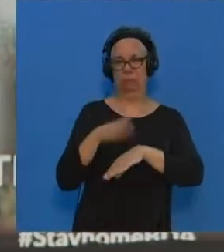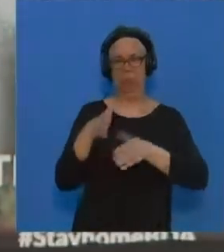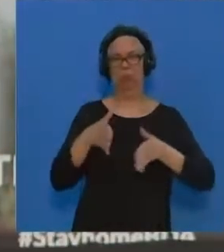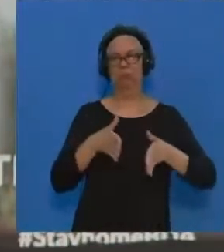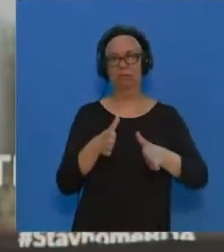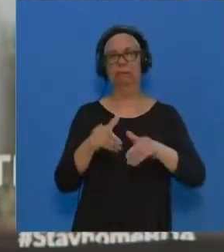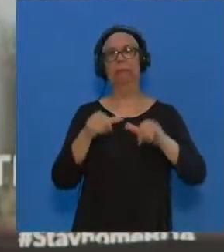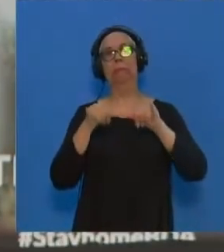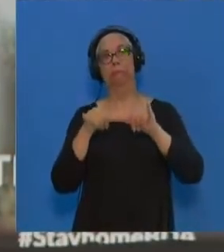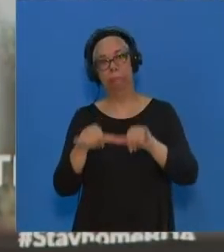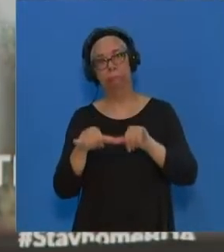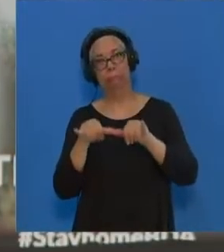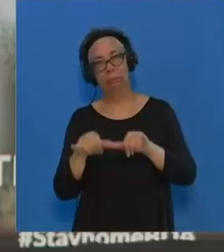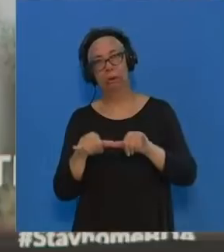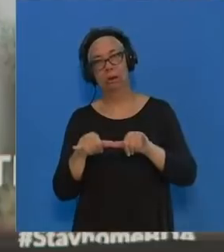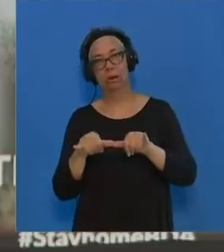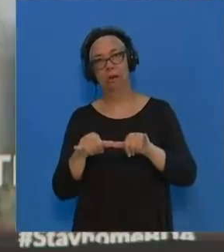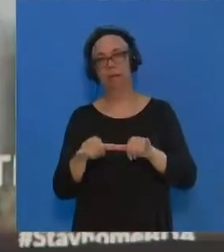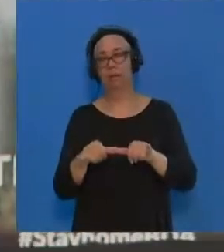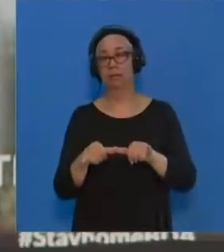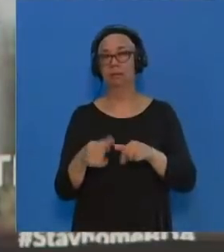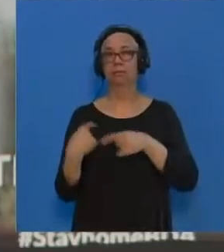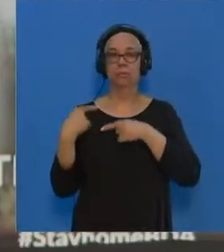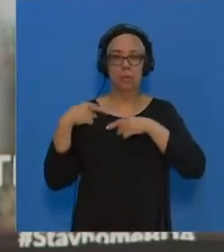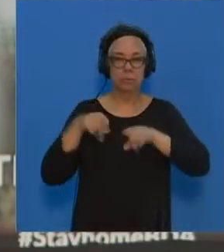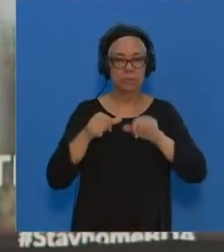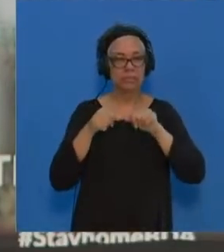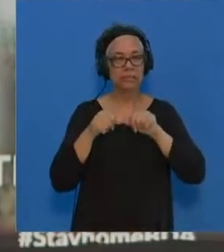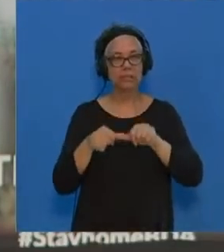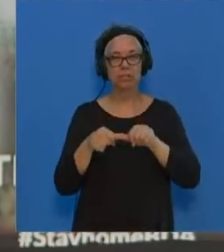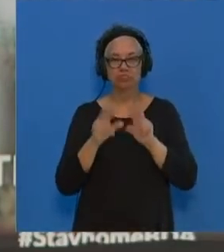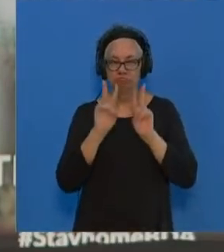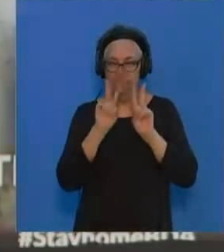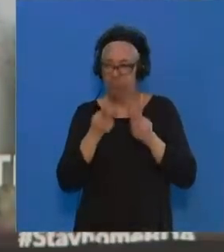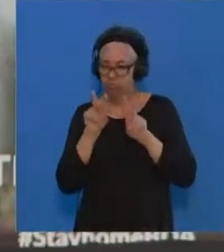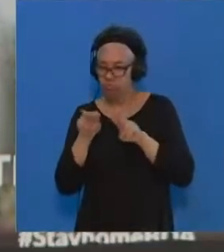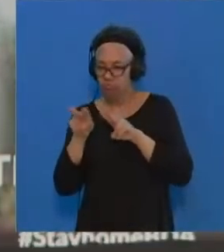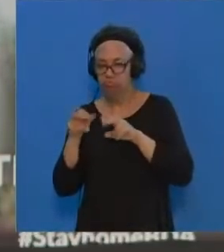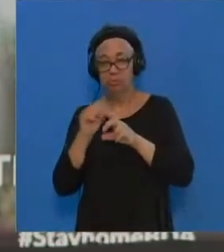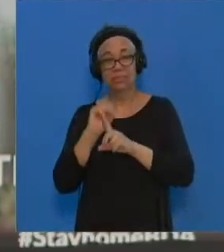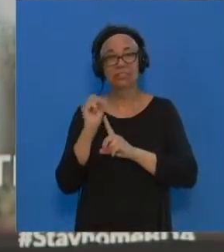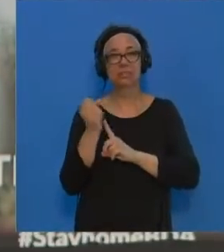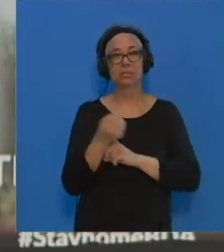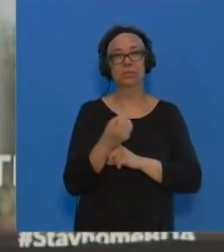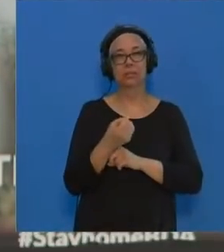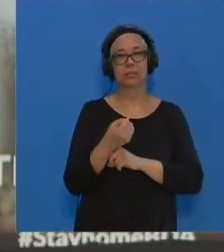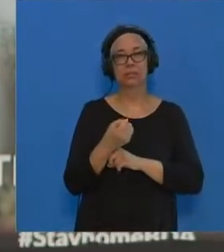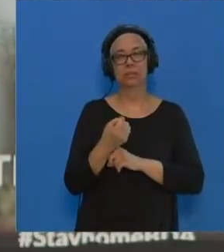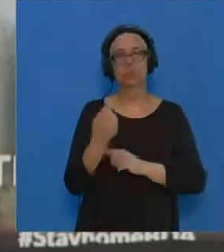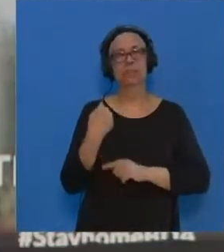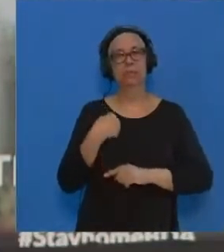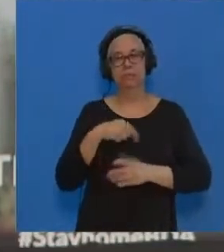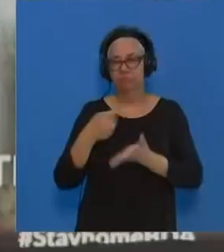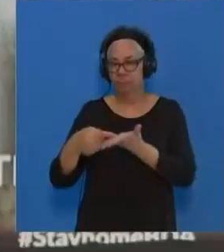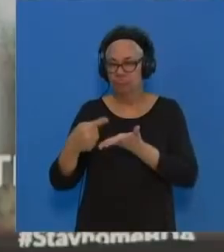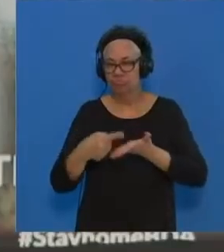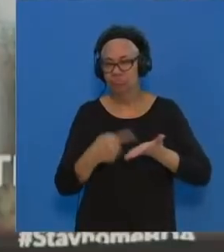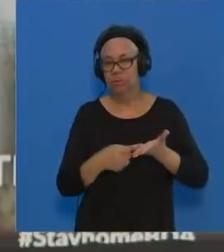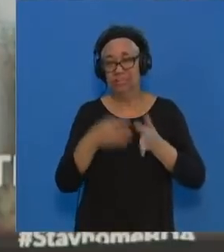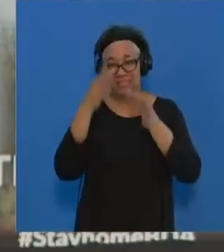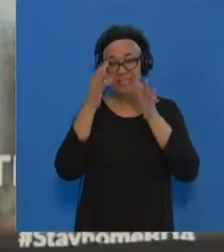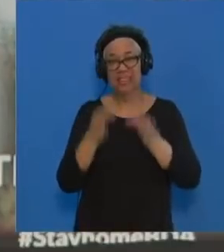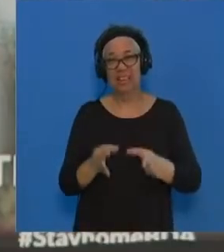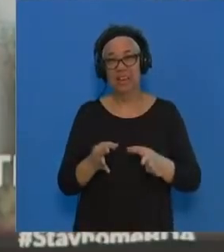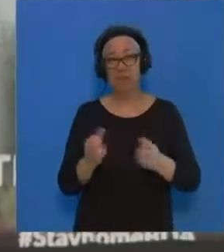in place. While we are consistently monitoring the situation, having discussed this, it was determined that with the reopening